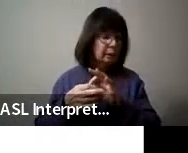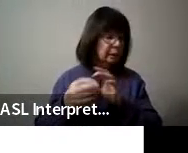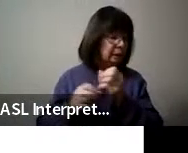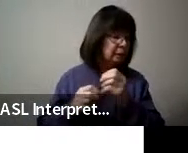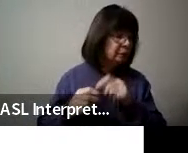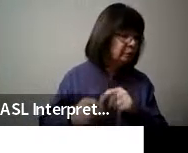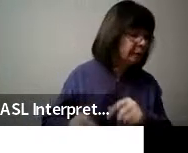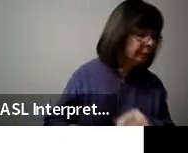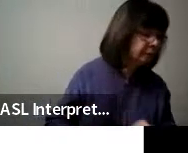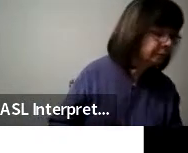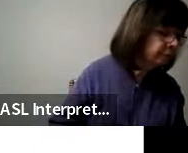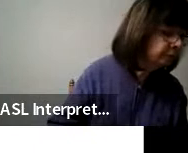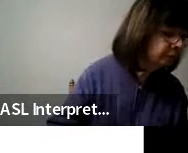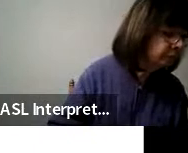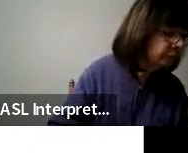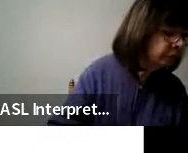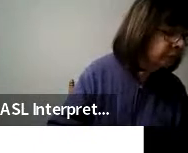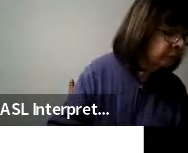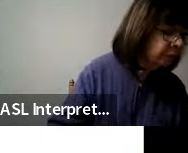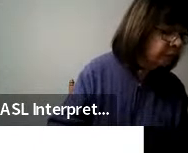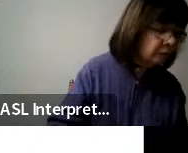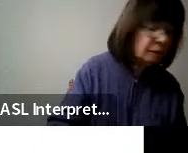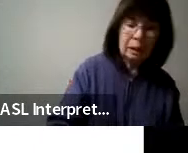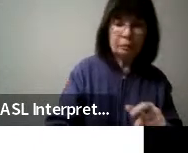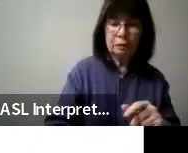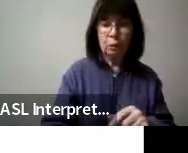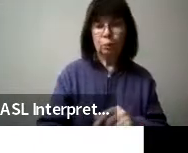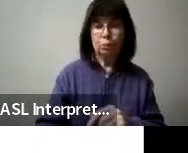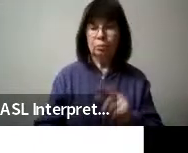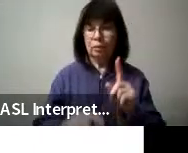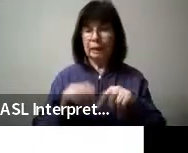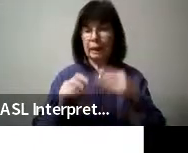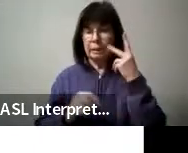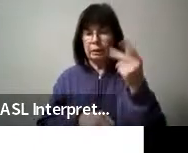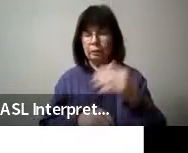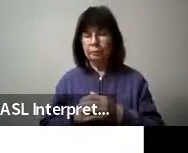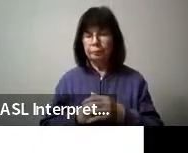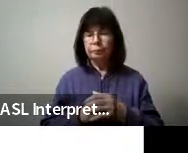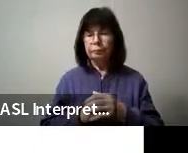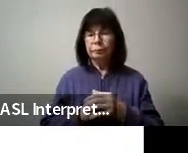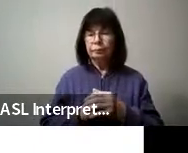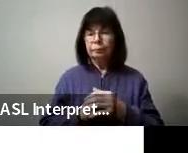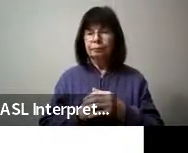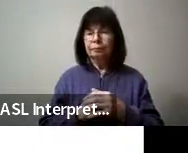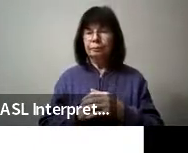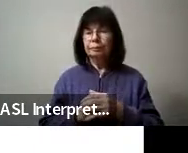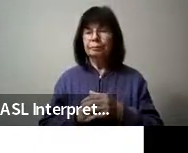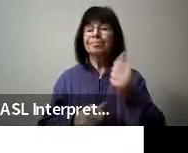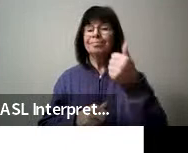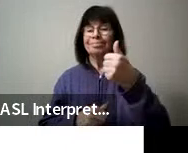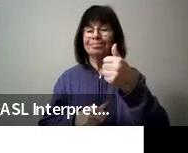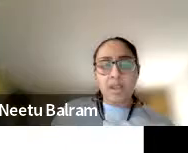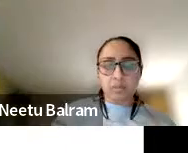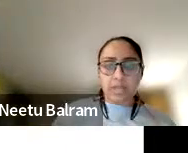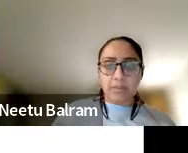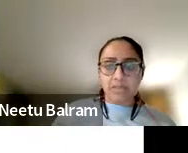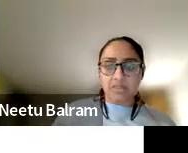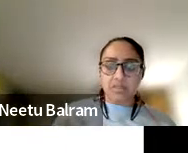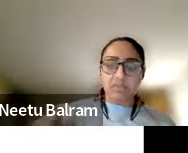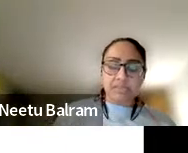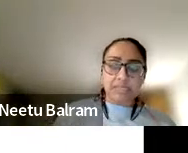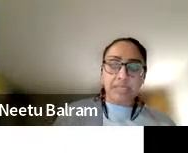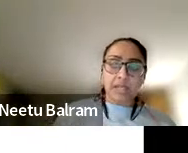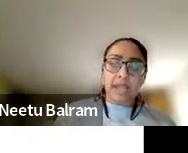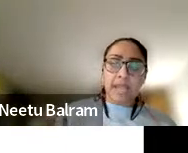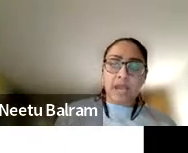matter? And then once the messages, the ads themselves have gone into the field, we do what's called A/B testing. And so what that means